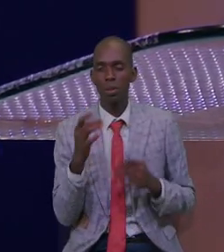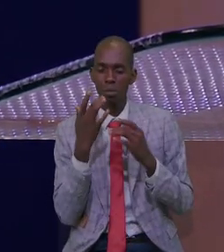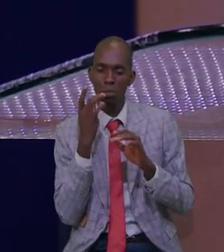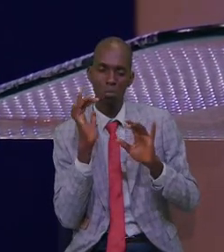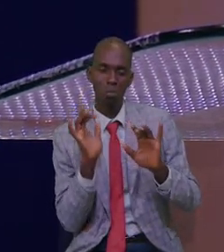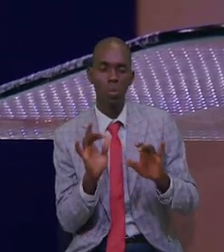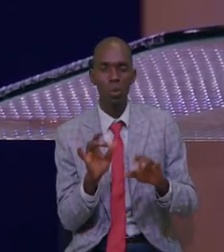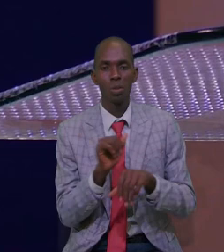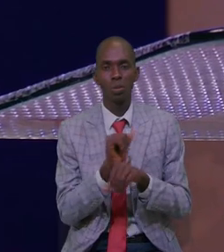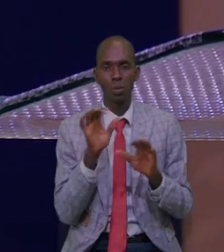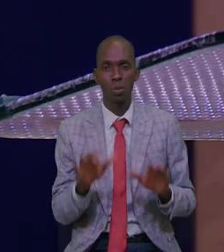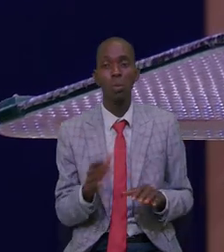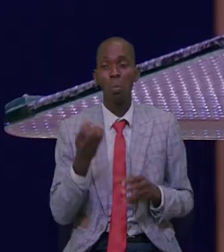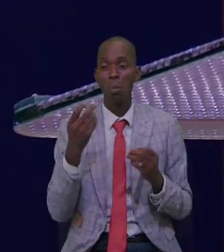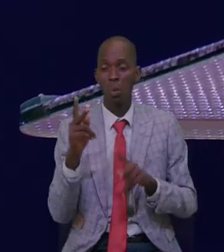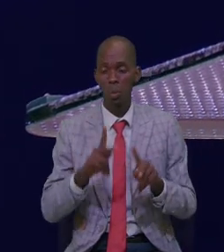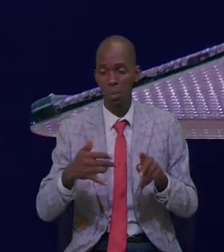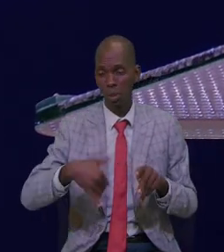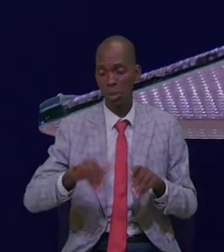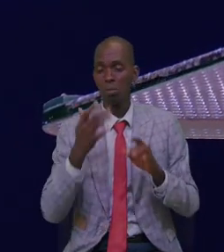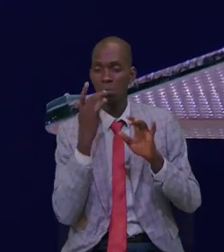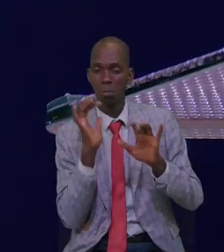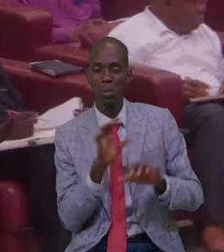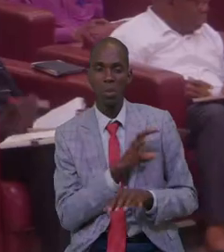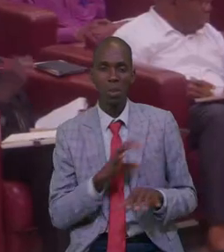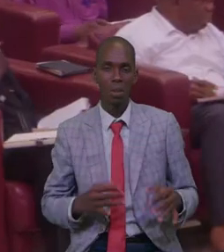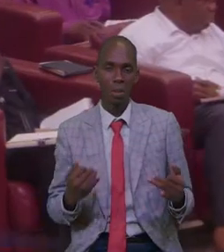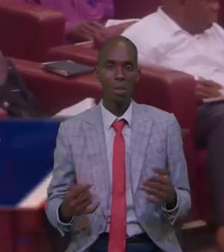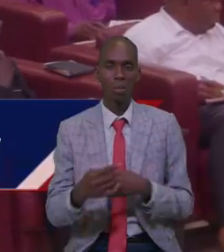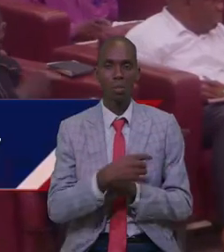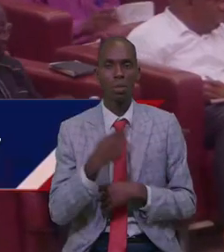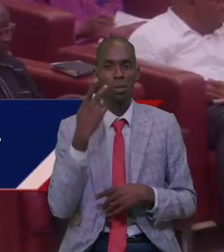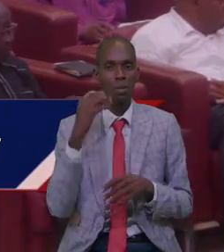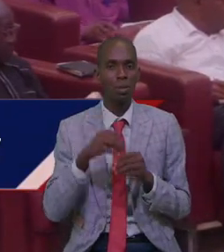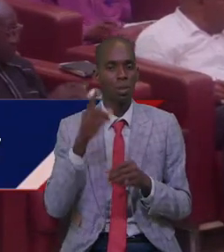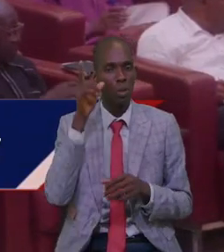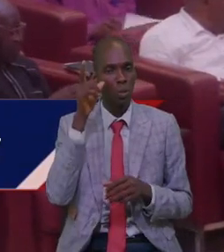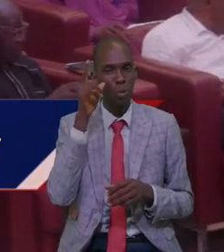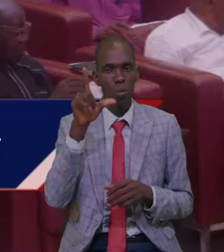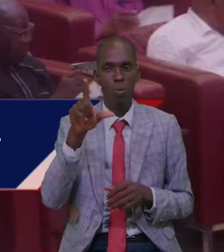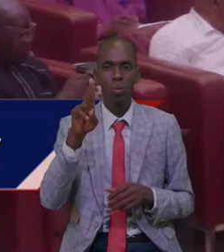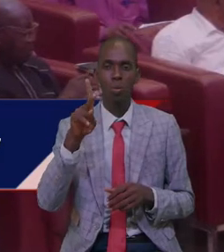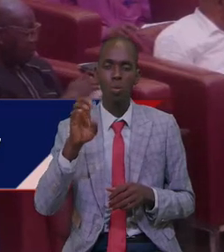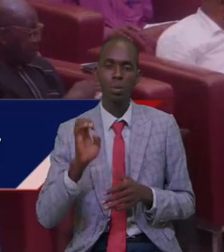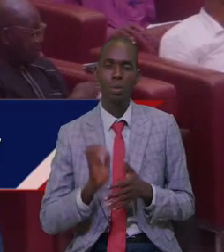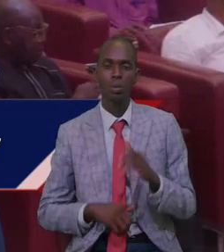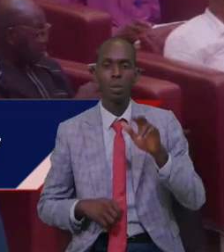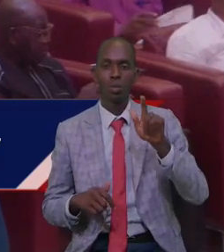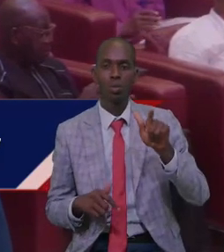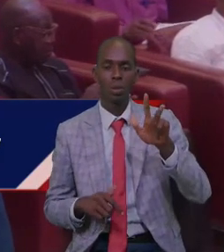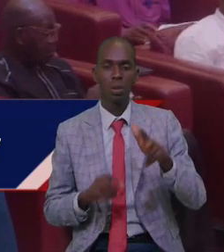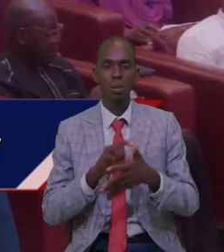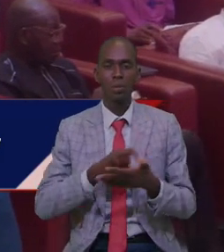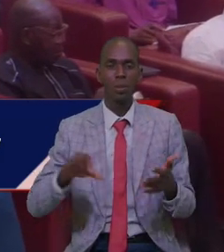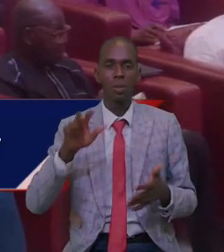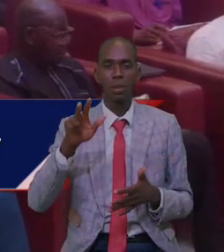him today. Look at chapter 23 of Luke. Luke chapter 23, we're reading from verse 35.